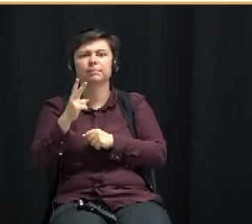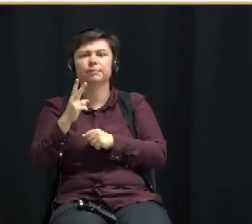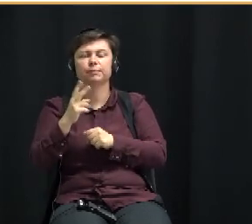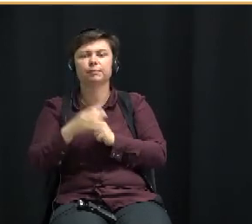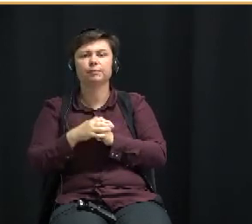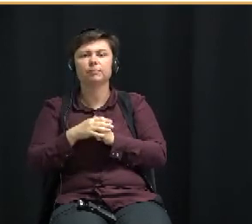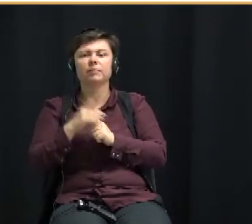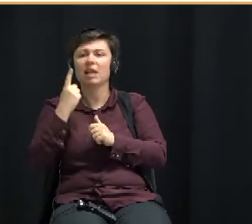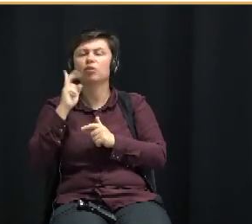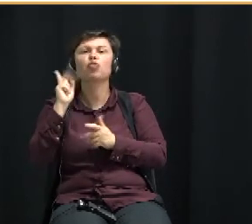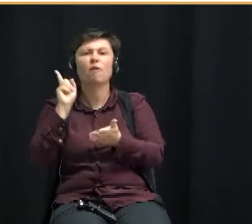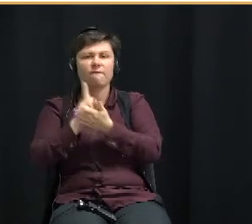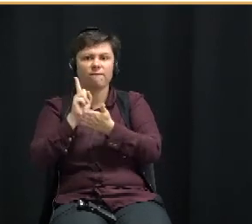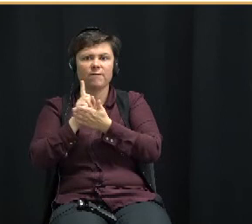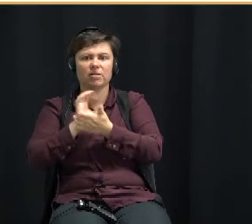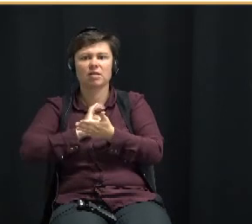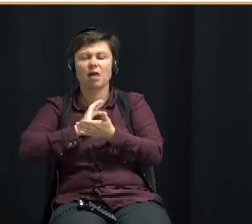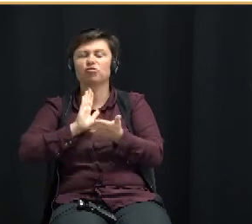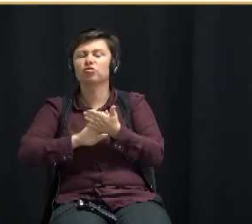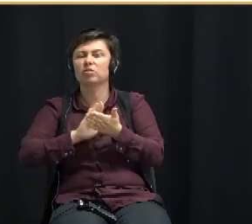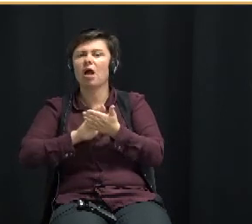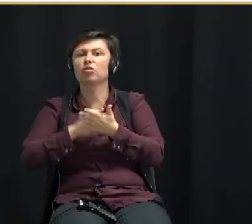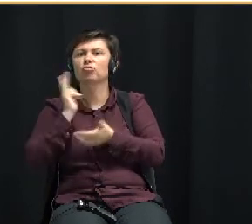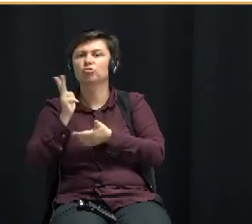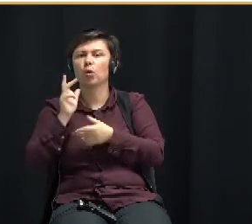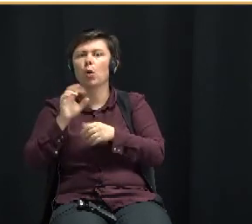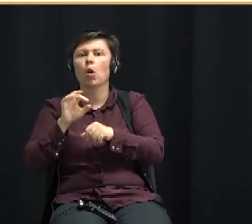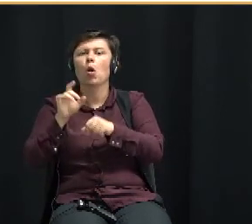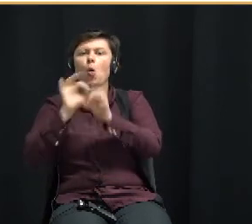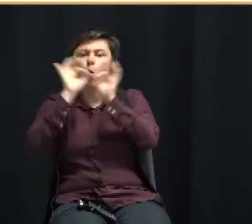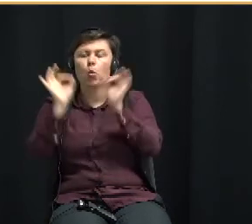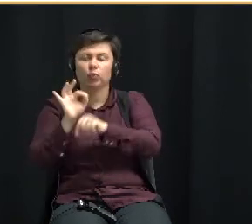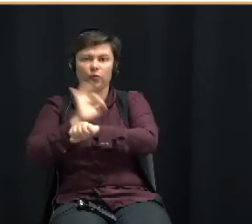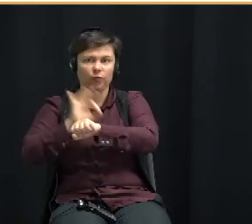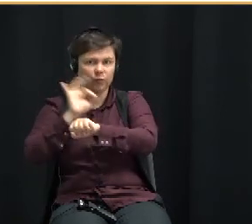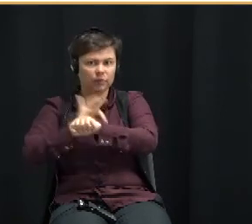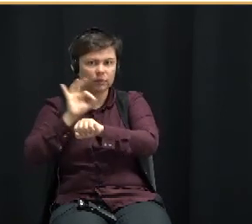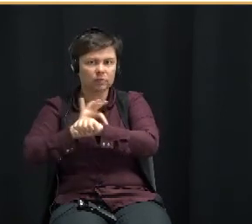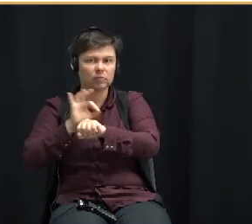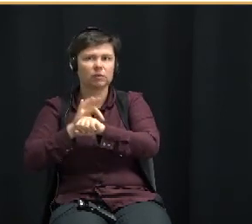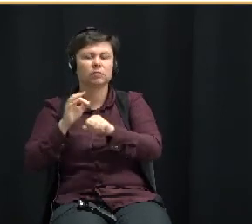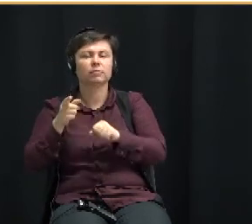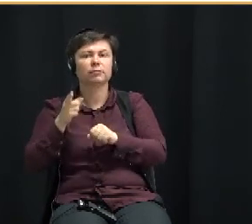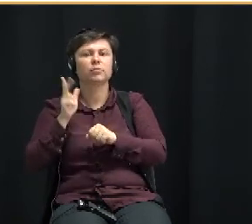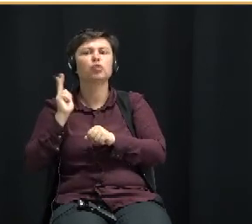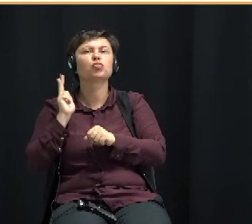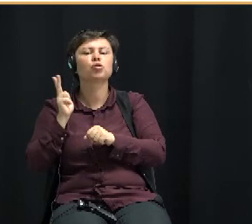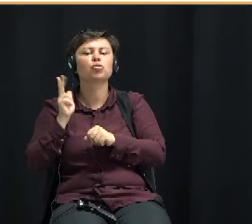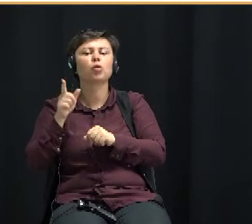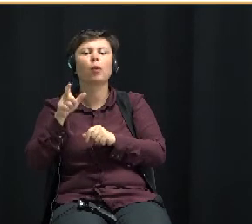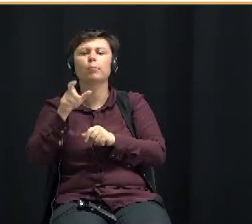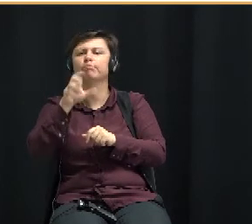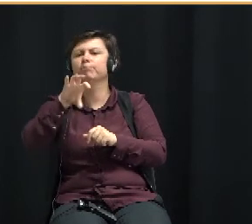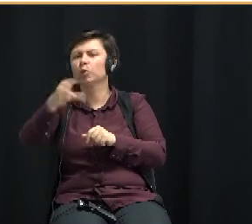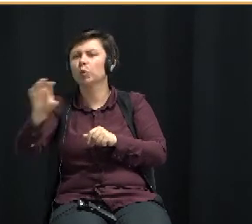that those who have had university design as a contractual requirement, then it's much